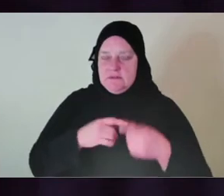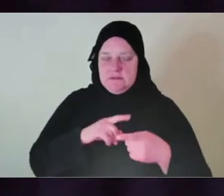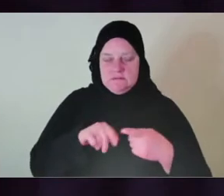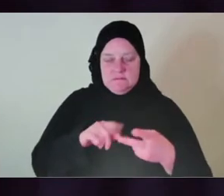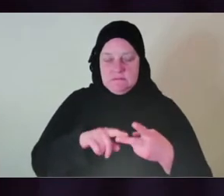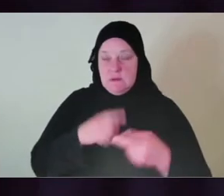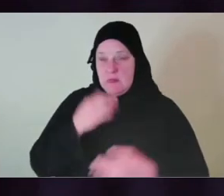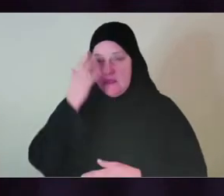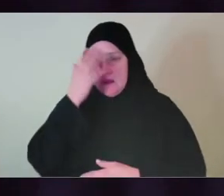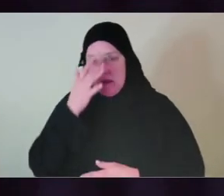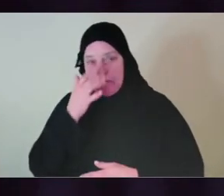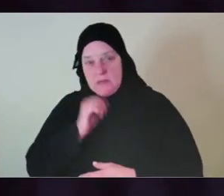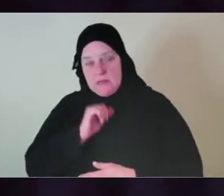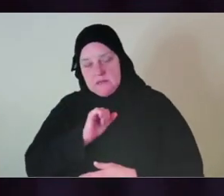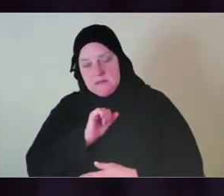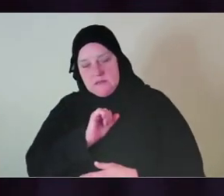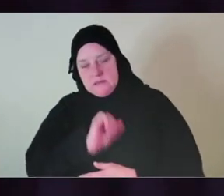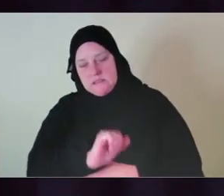Abdullah al-Husayn.